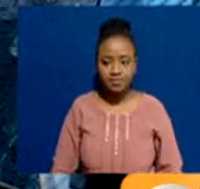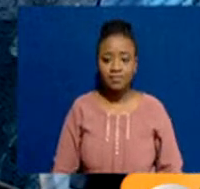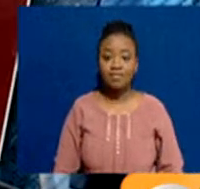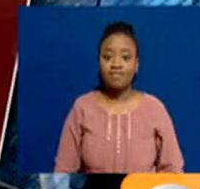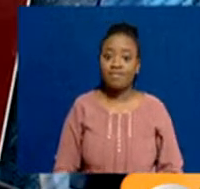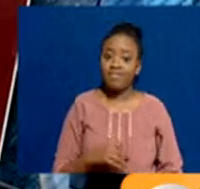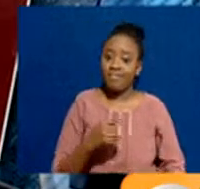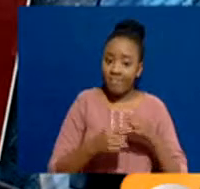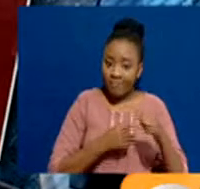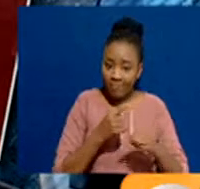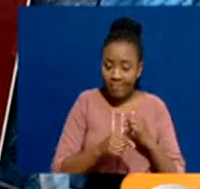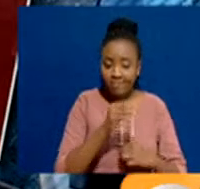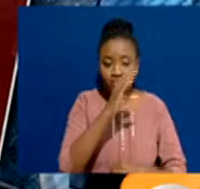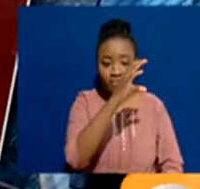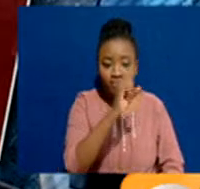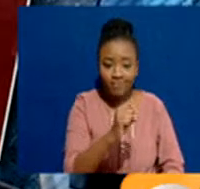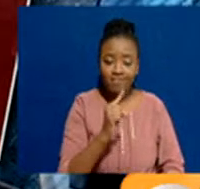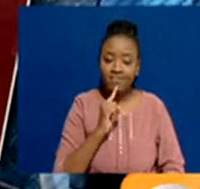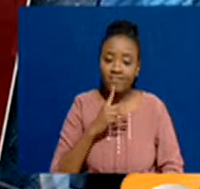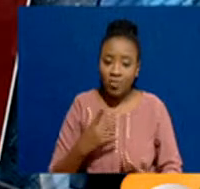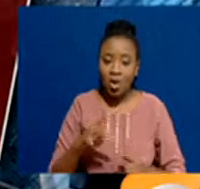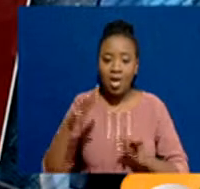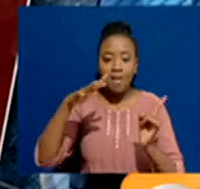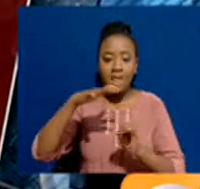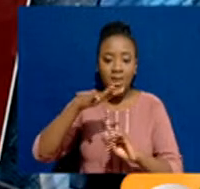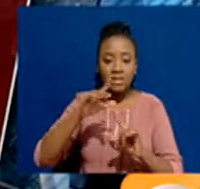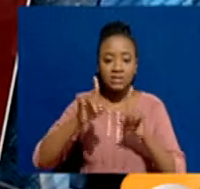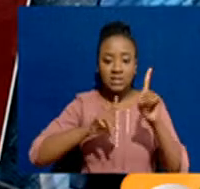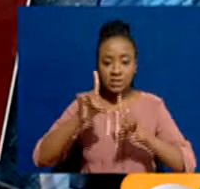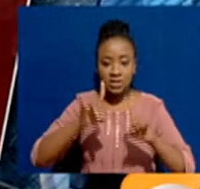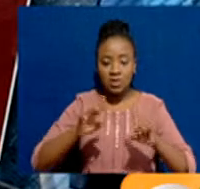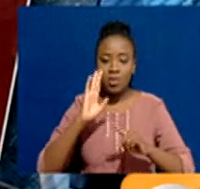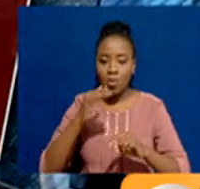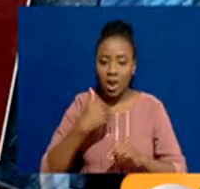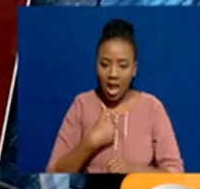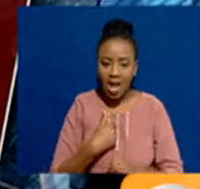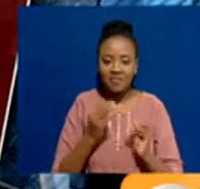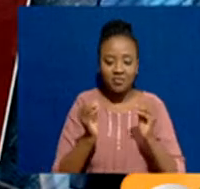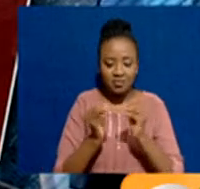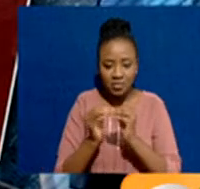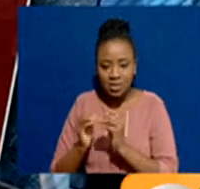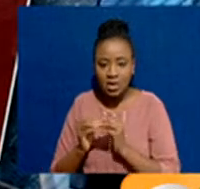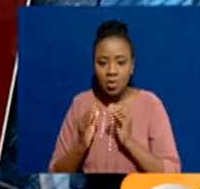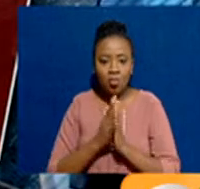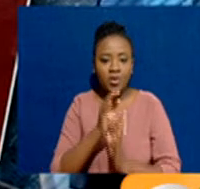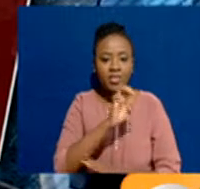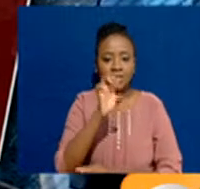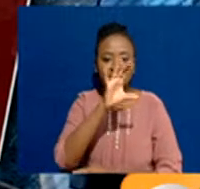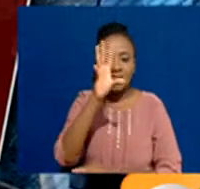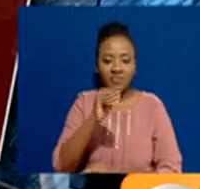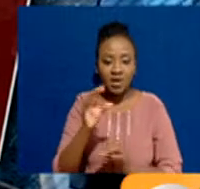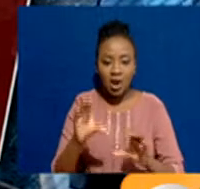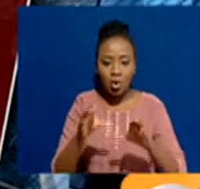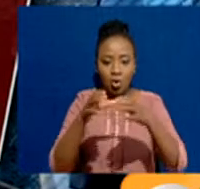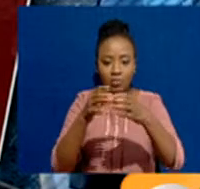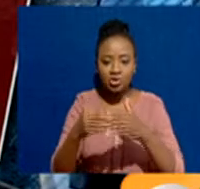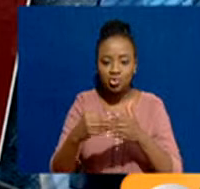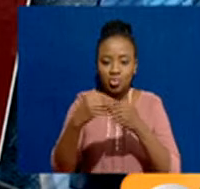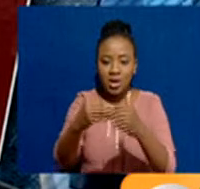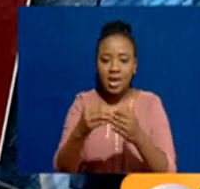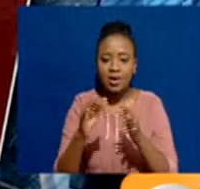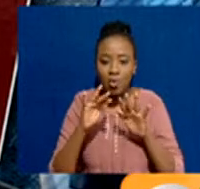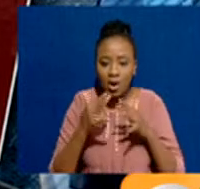Murkomen said that the Ministry of Transport will hold consultative meetings with the East African community to guide on the